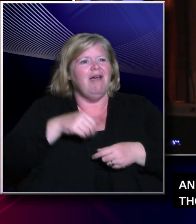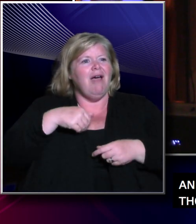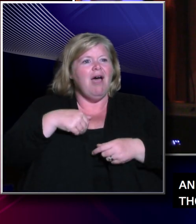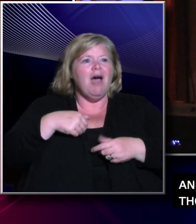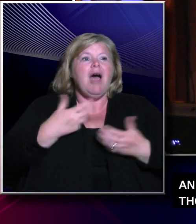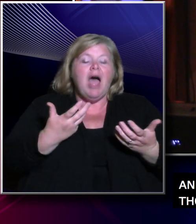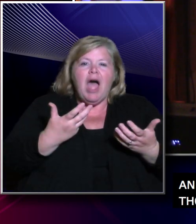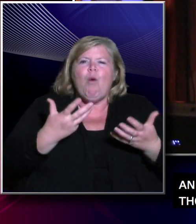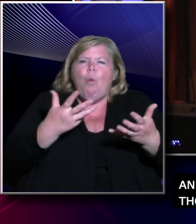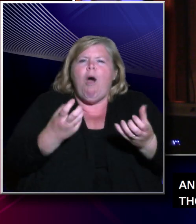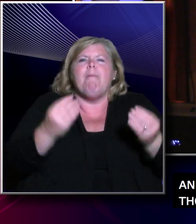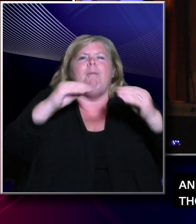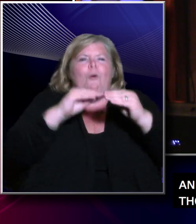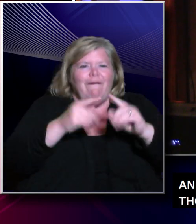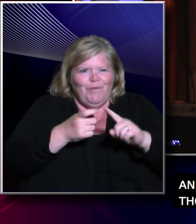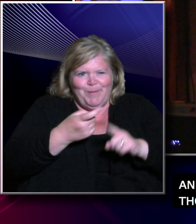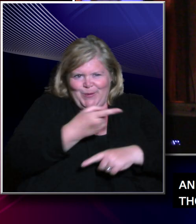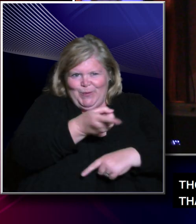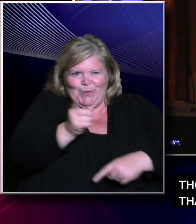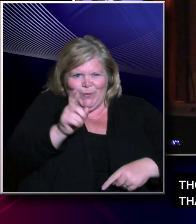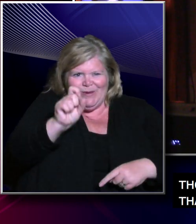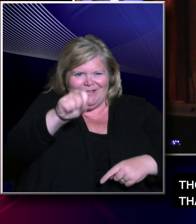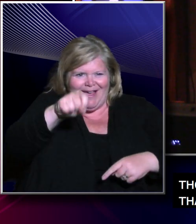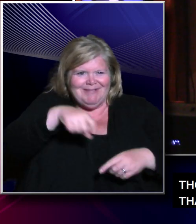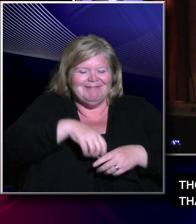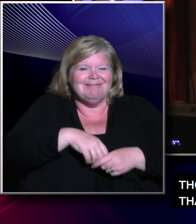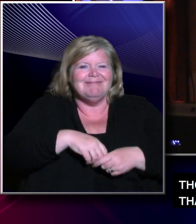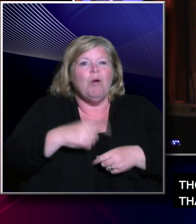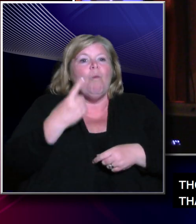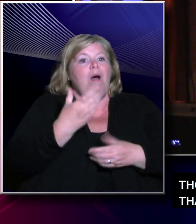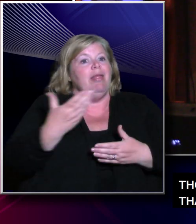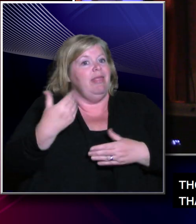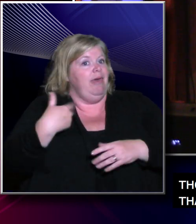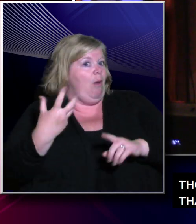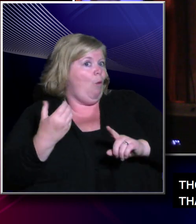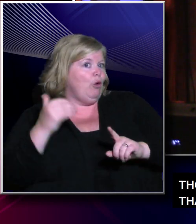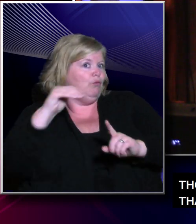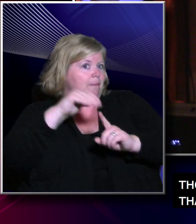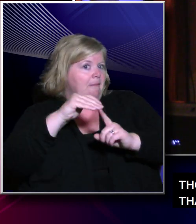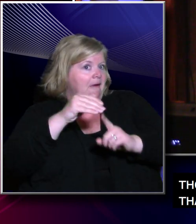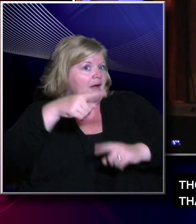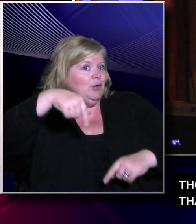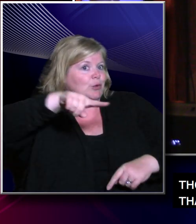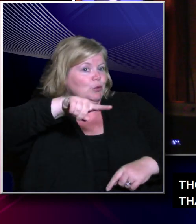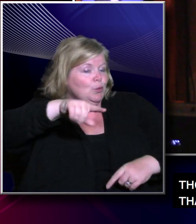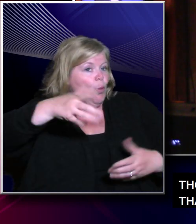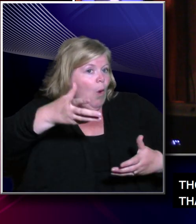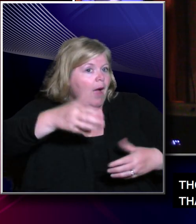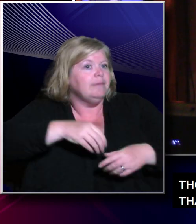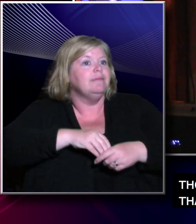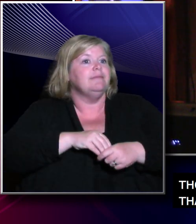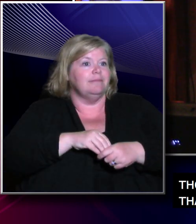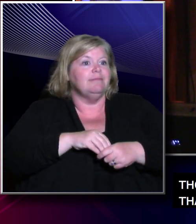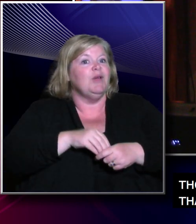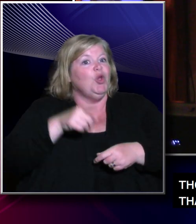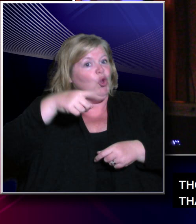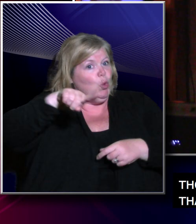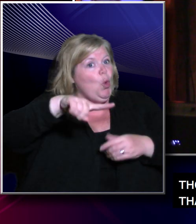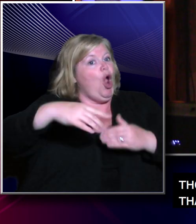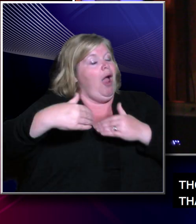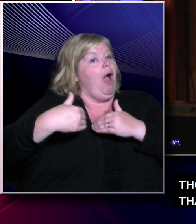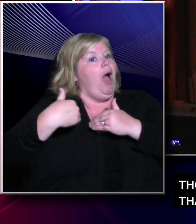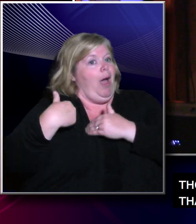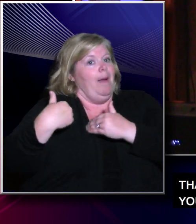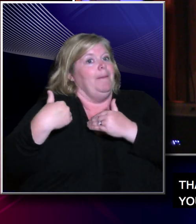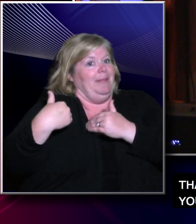of that from you. The one thing that I will remind you that you are obligated